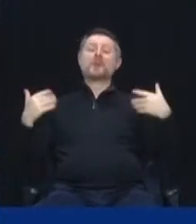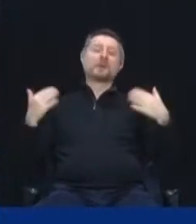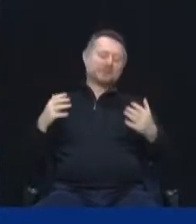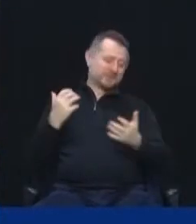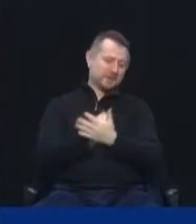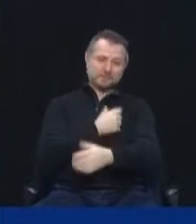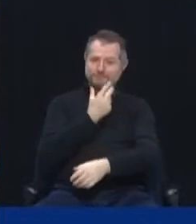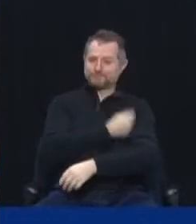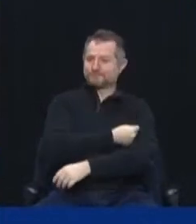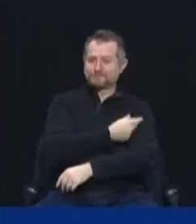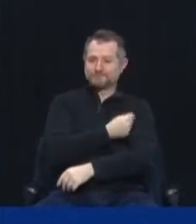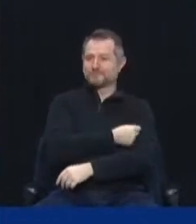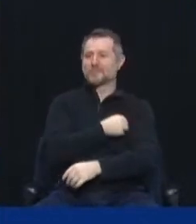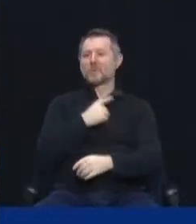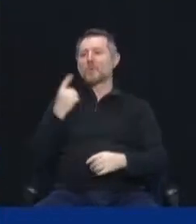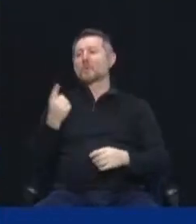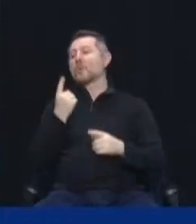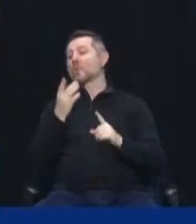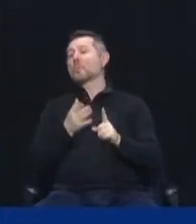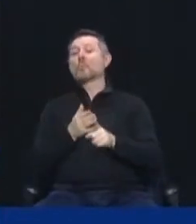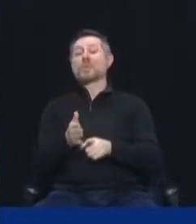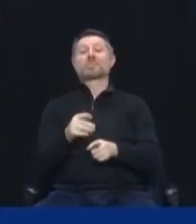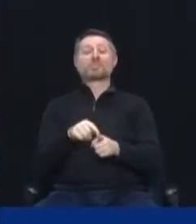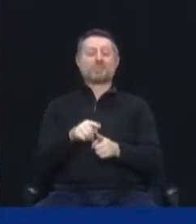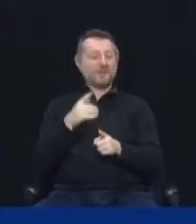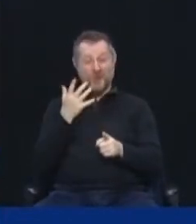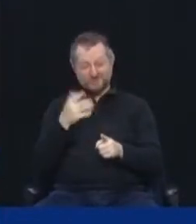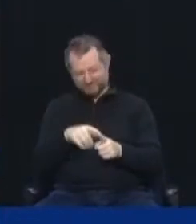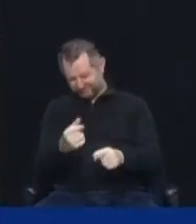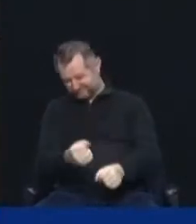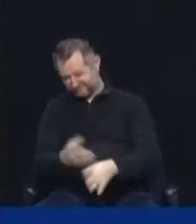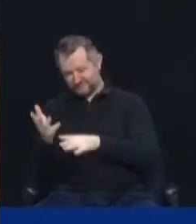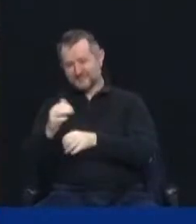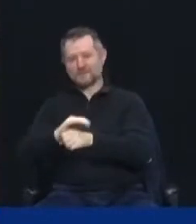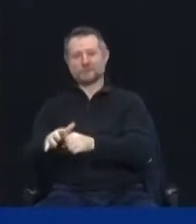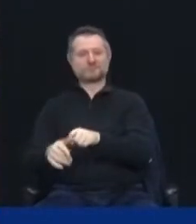the only way out of this mess. Thank you.